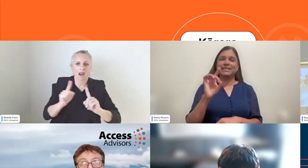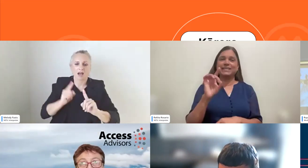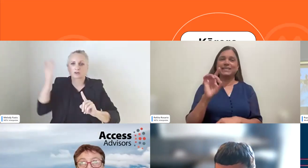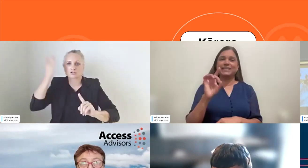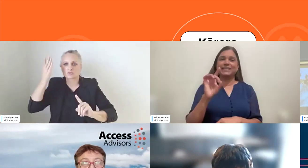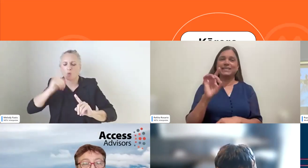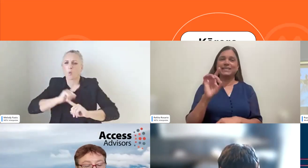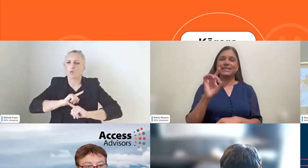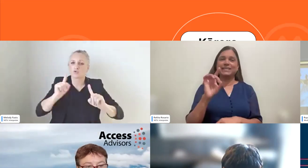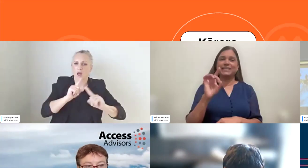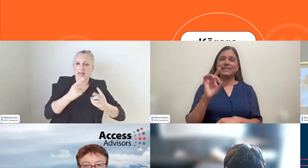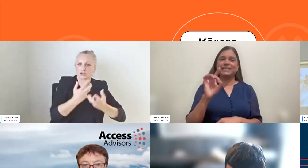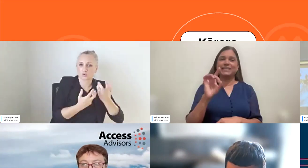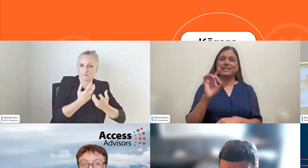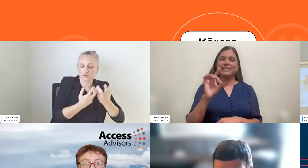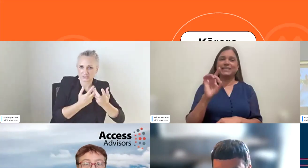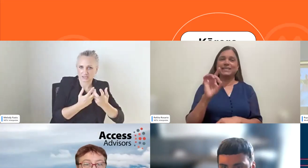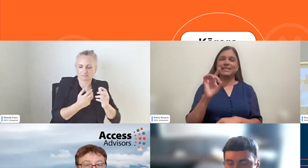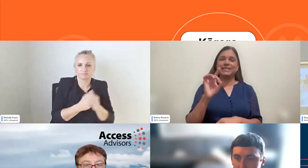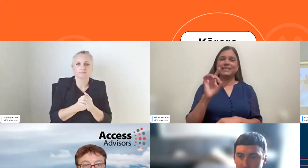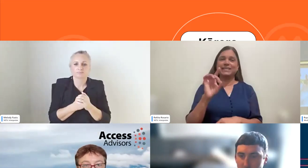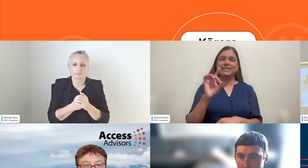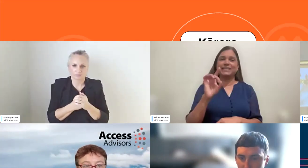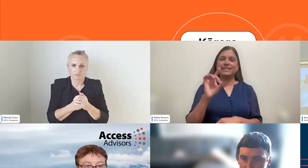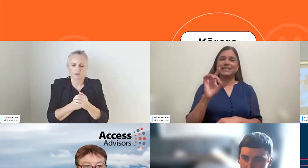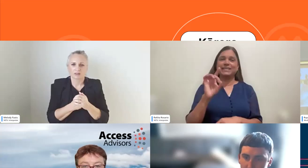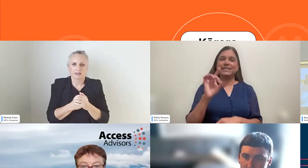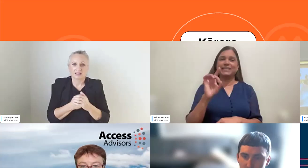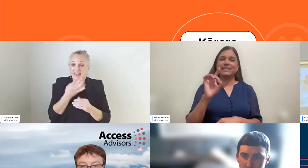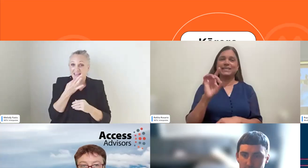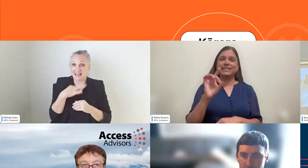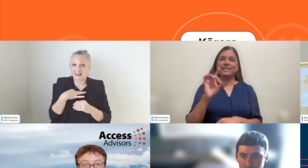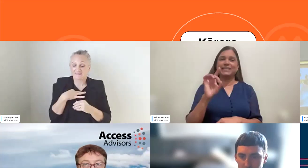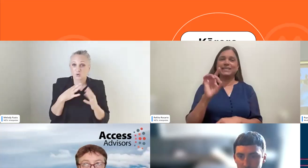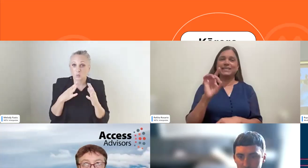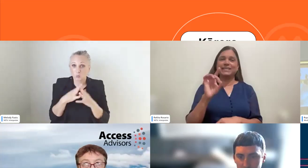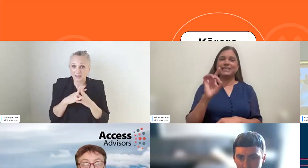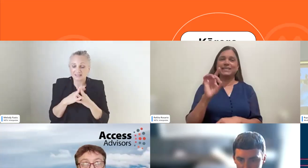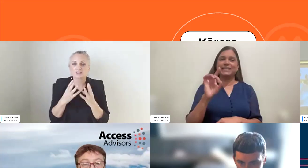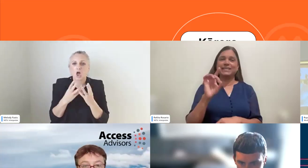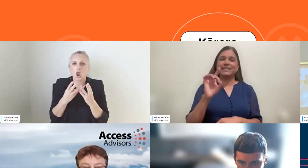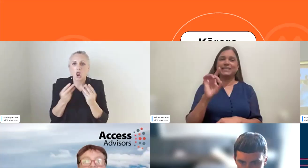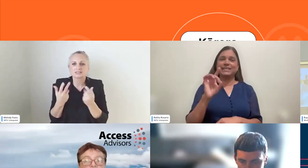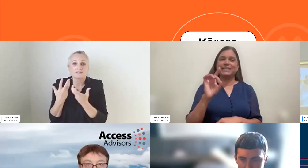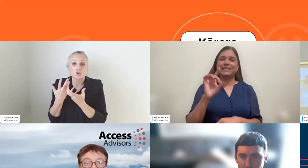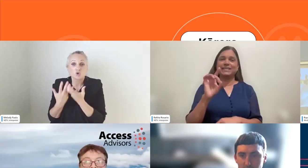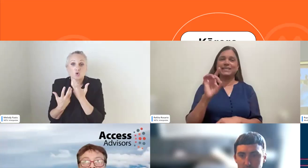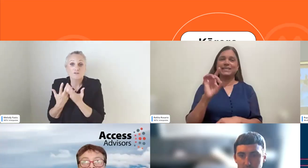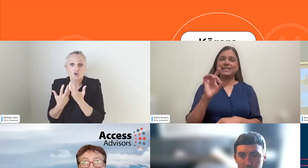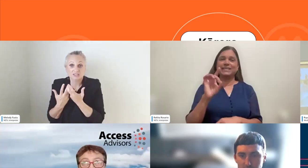And within a few weeks, a lot of those tertiary environments were able to bring